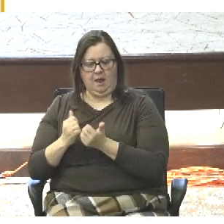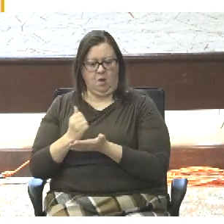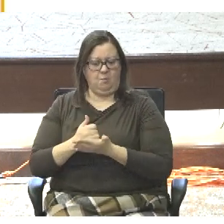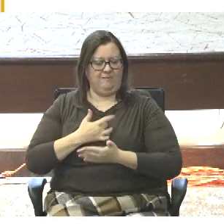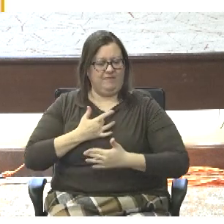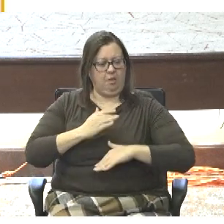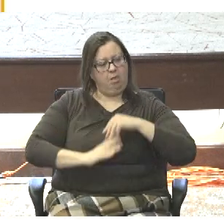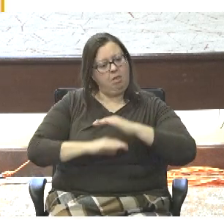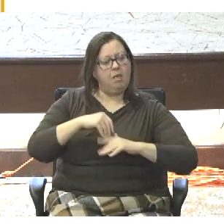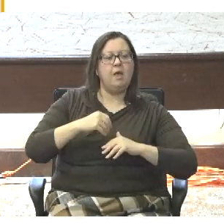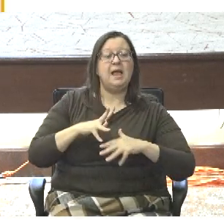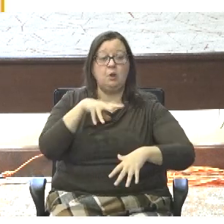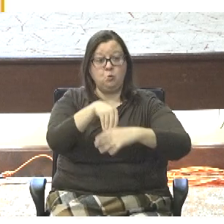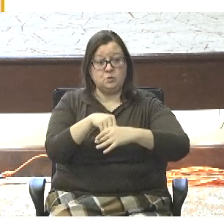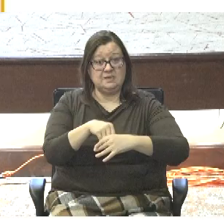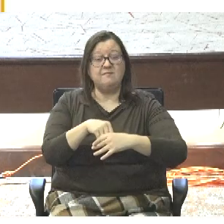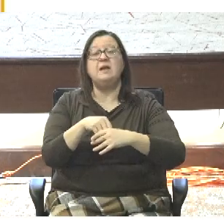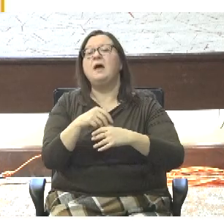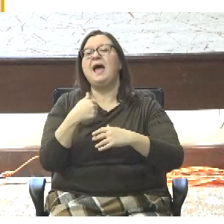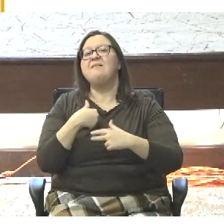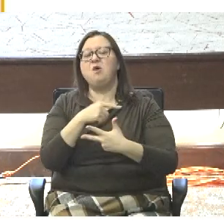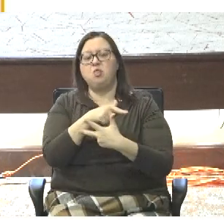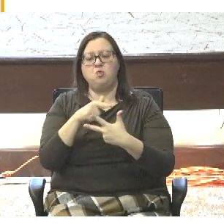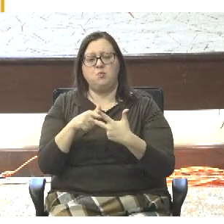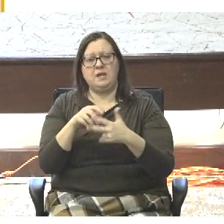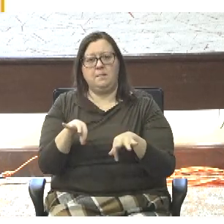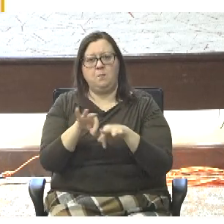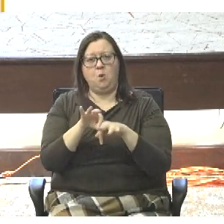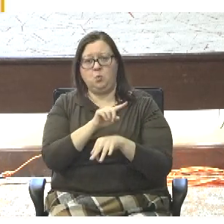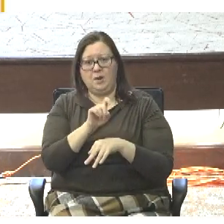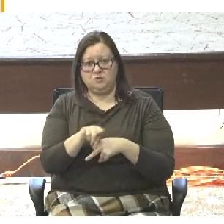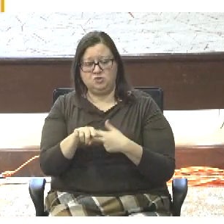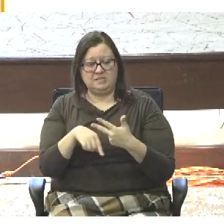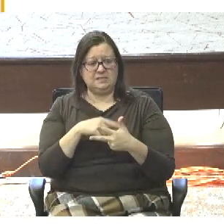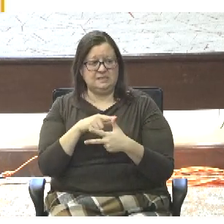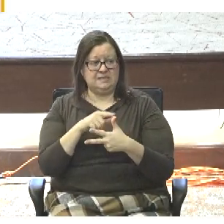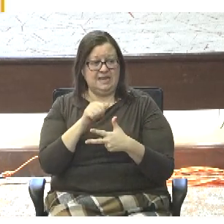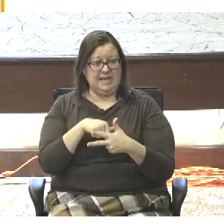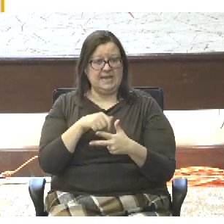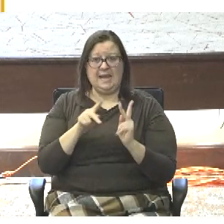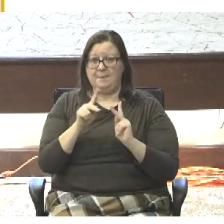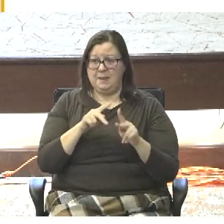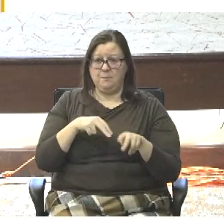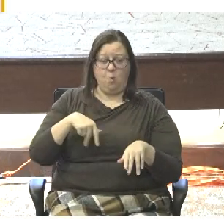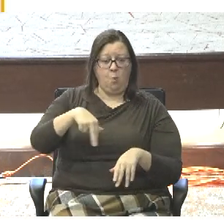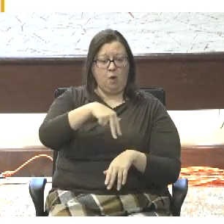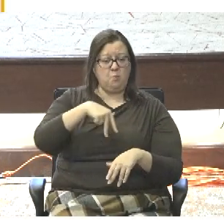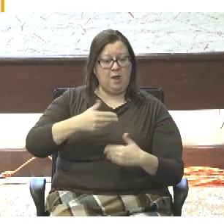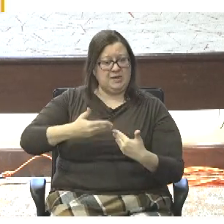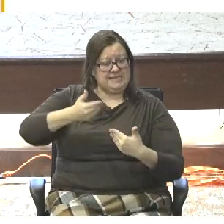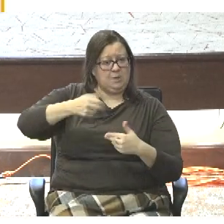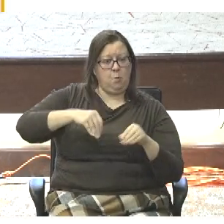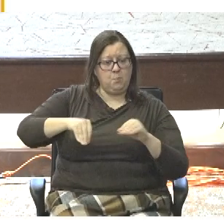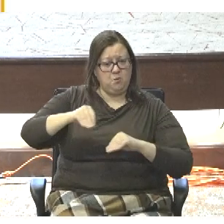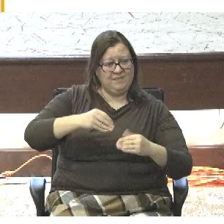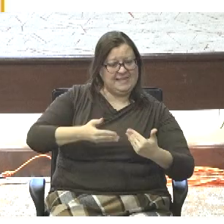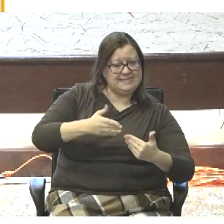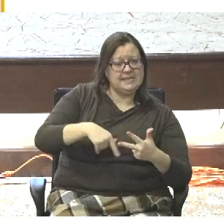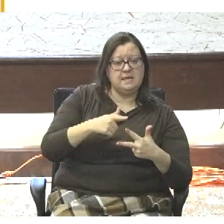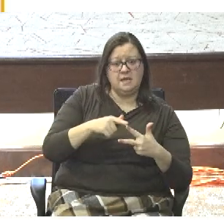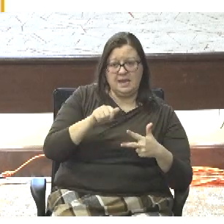truly inclusive, we had 3 firm questions of, can users get around and navigate with ease? Can they